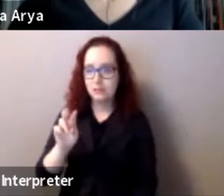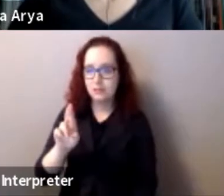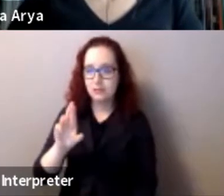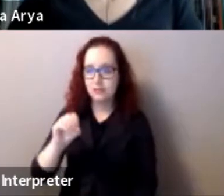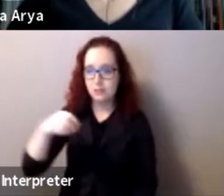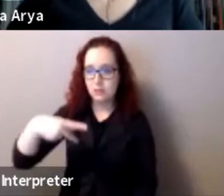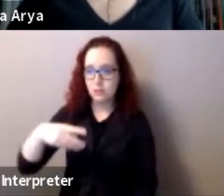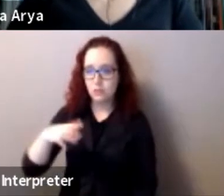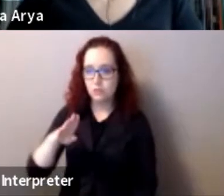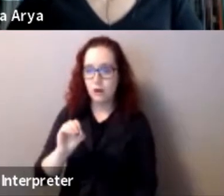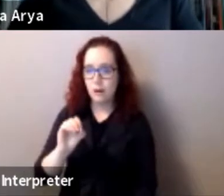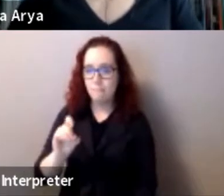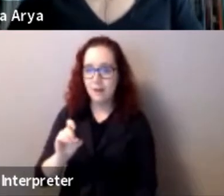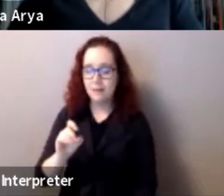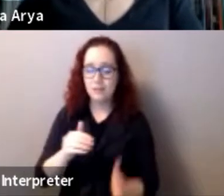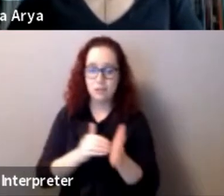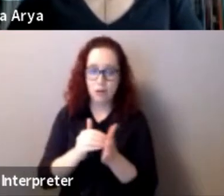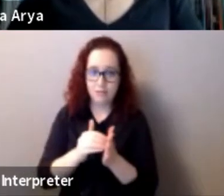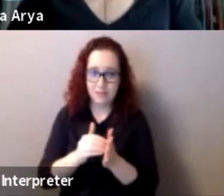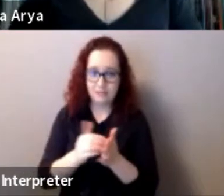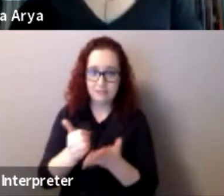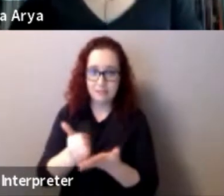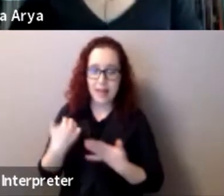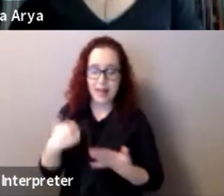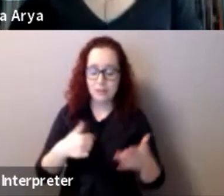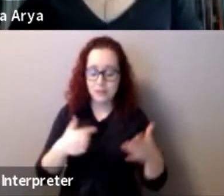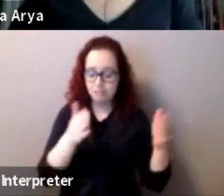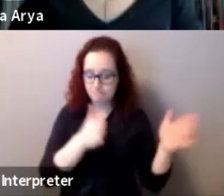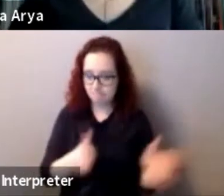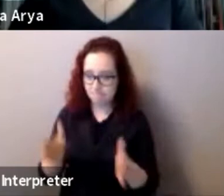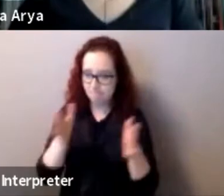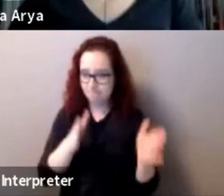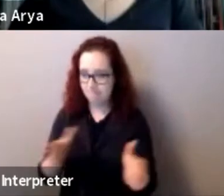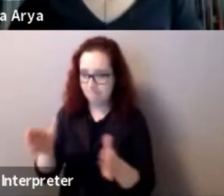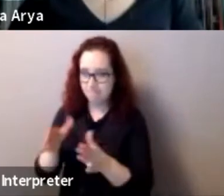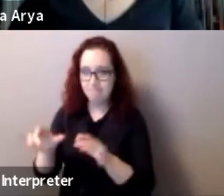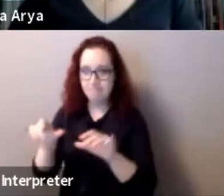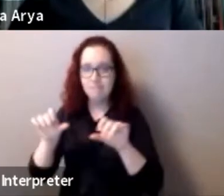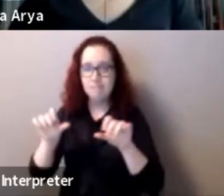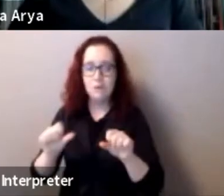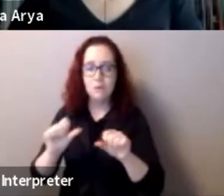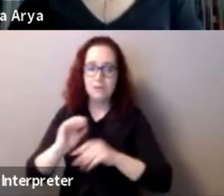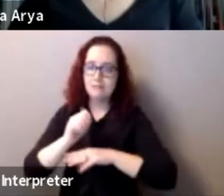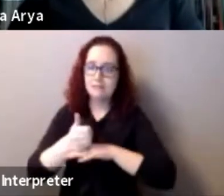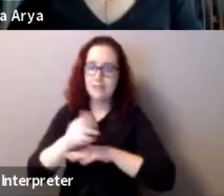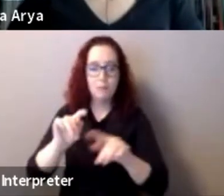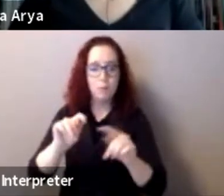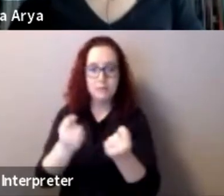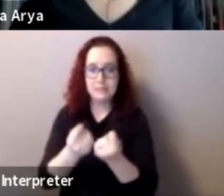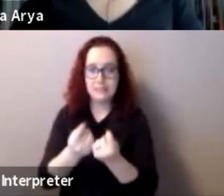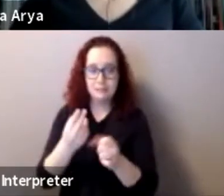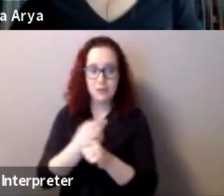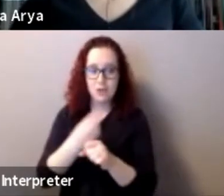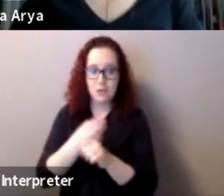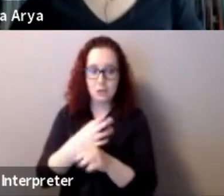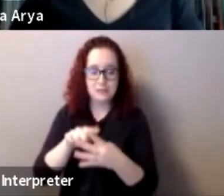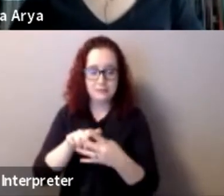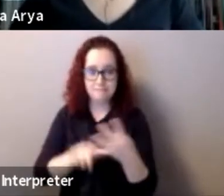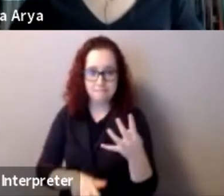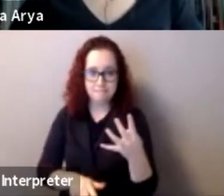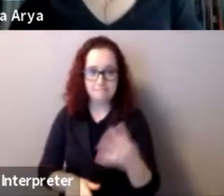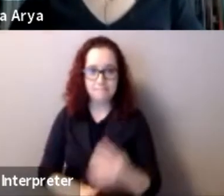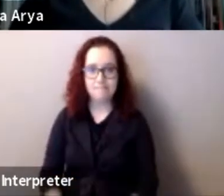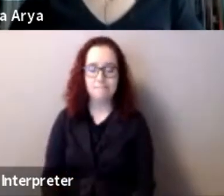it because he organized us in many different ways. You can organize your team through that media.